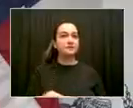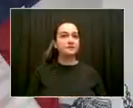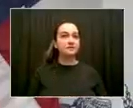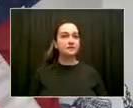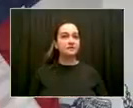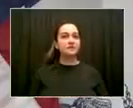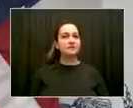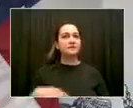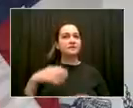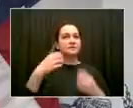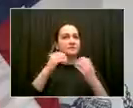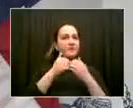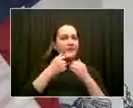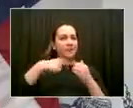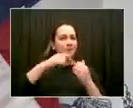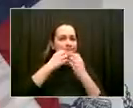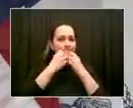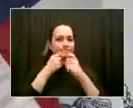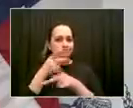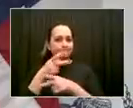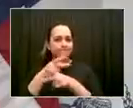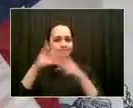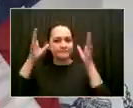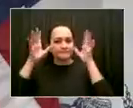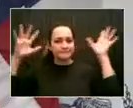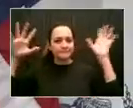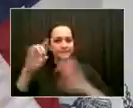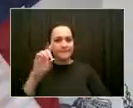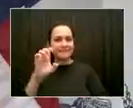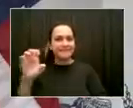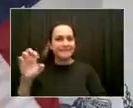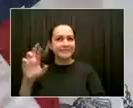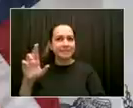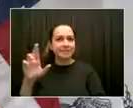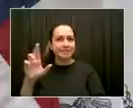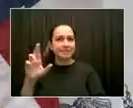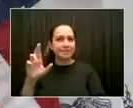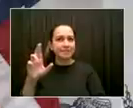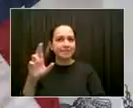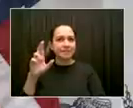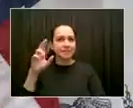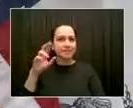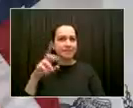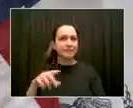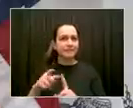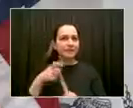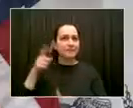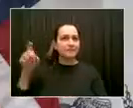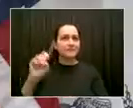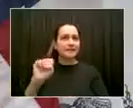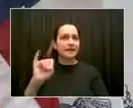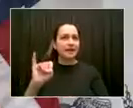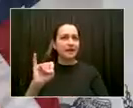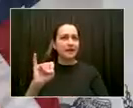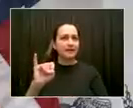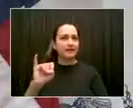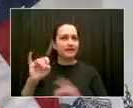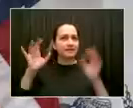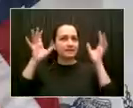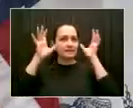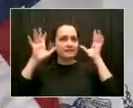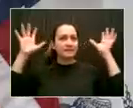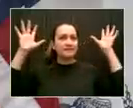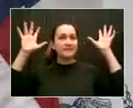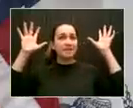in the total deer population on Staten Island, but it's still too soon to tell if the program is a success. So far,